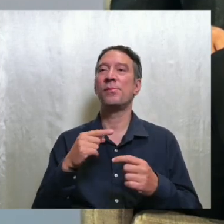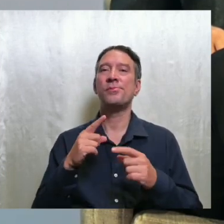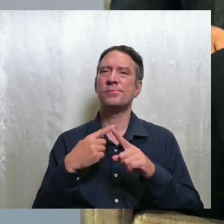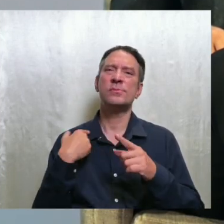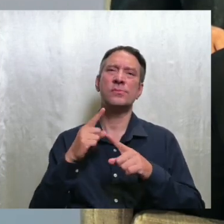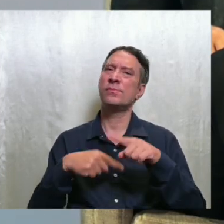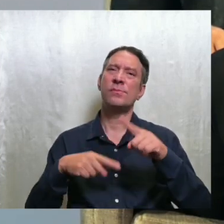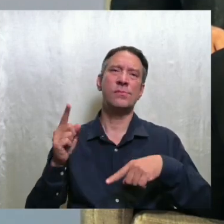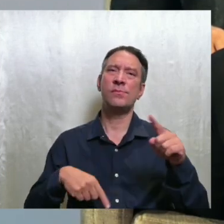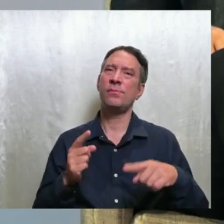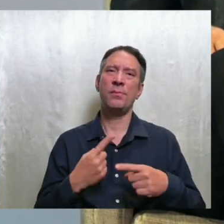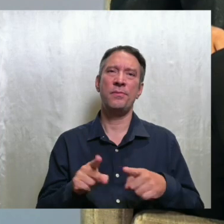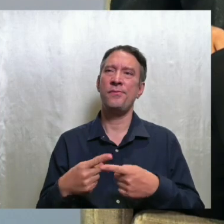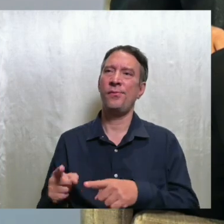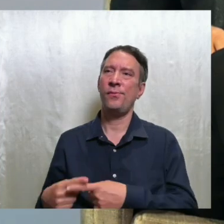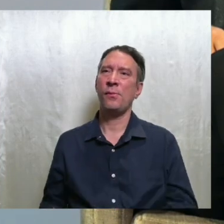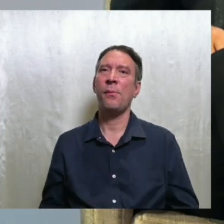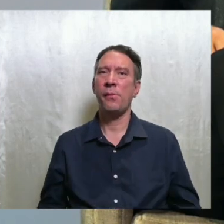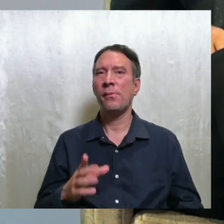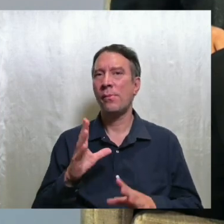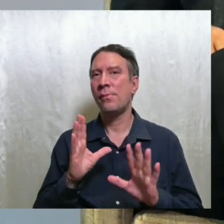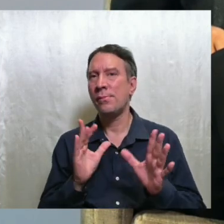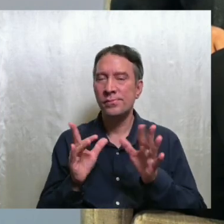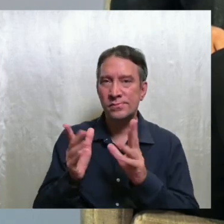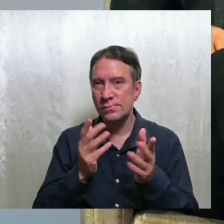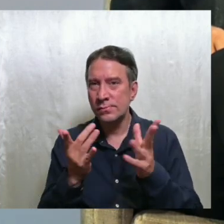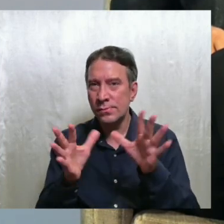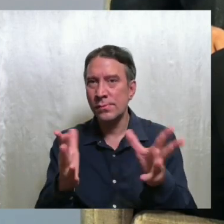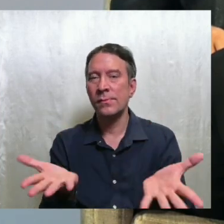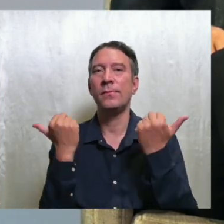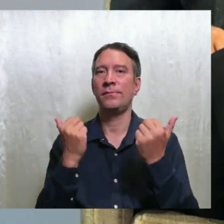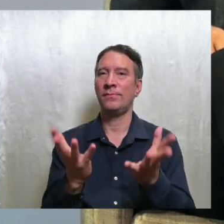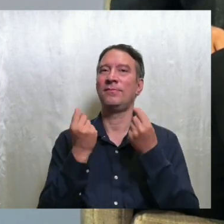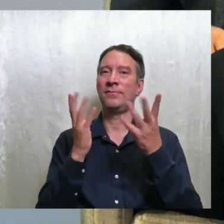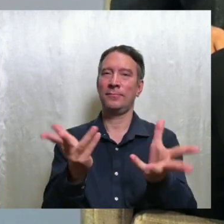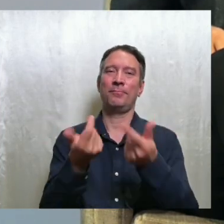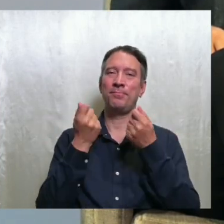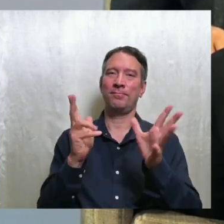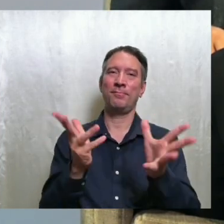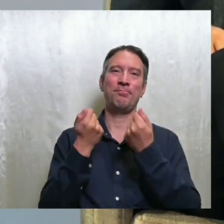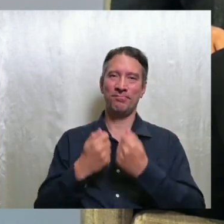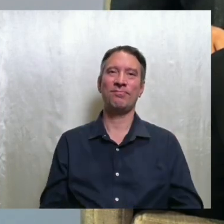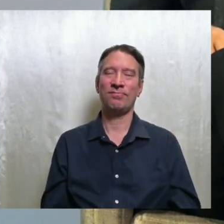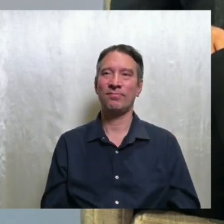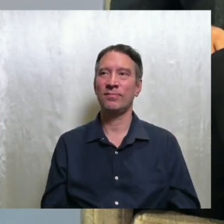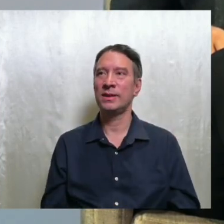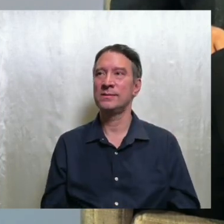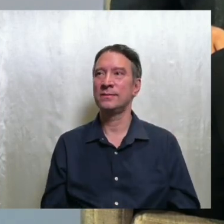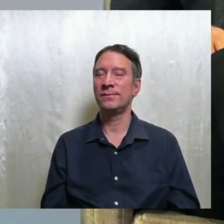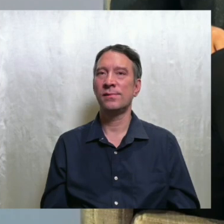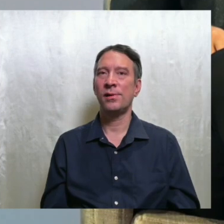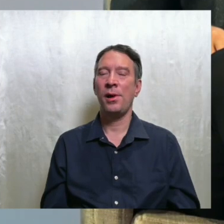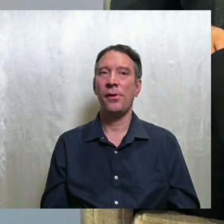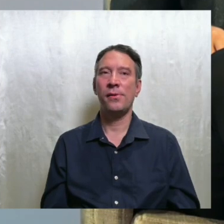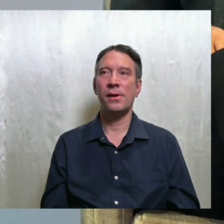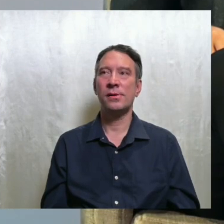not provide hints that contains code, and that is one of the key differentiating factor if they go out to, let's say, online and try to